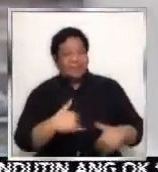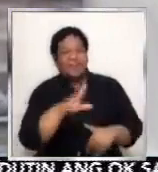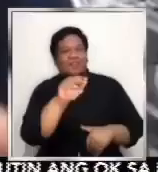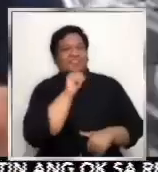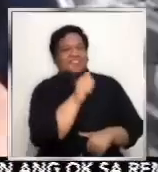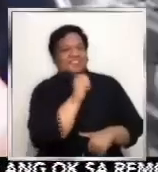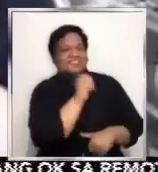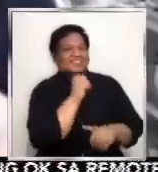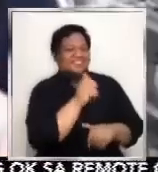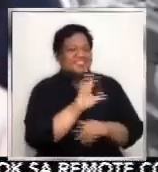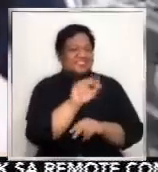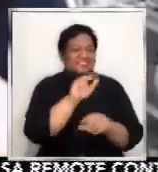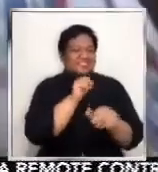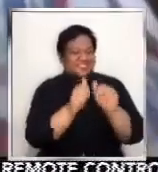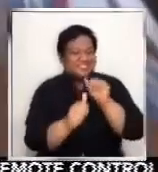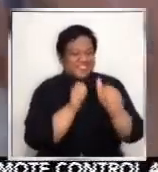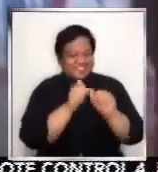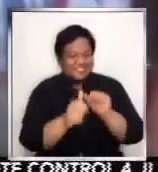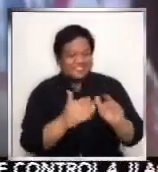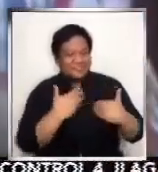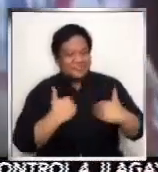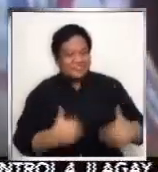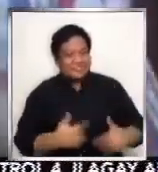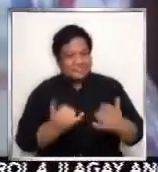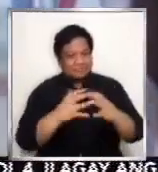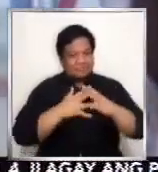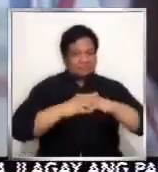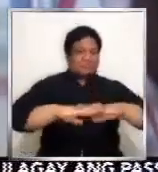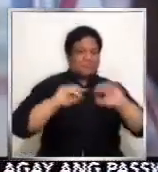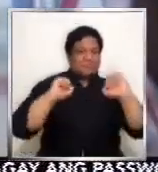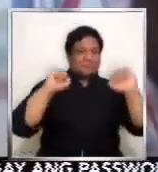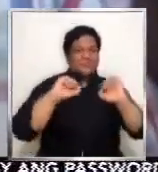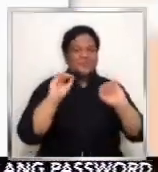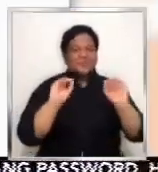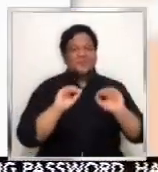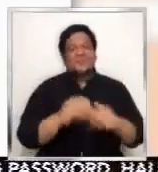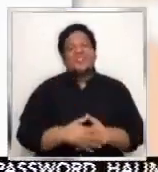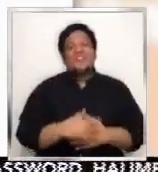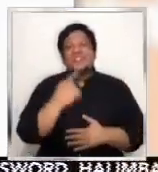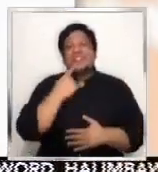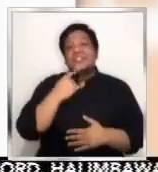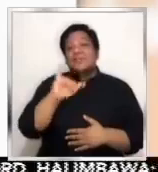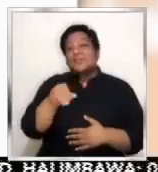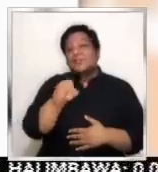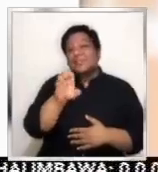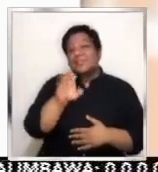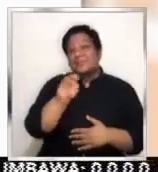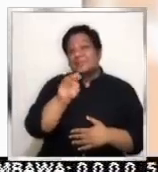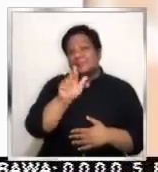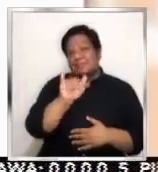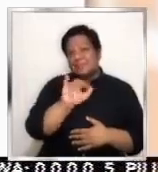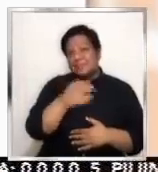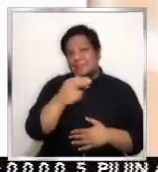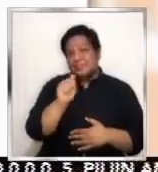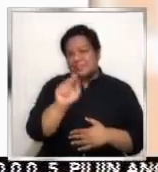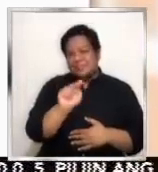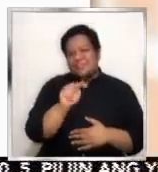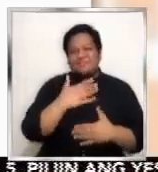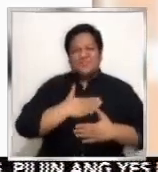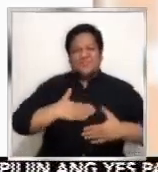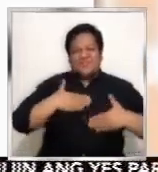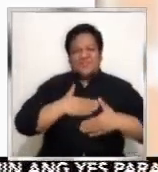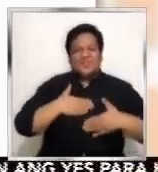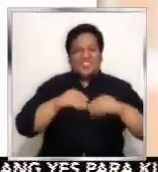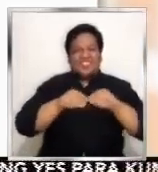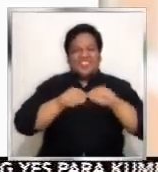That's just like it. Yeah, yeah. I can stretch that much. Ayon kay Jose Marichan, labis daw siyang natutuwa sa mga kumakalat niyang memes.